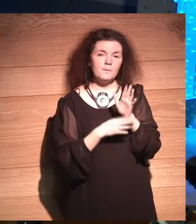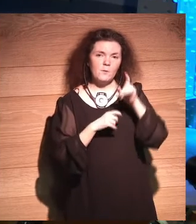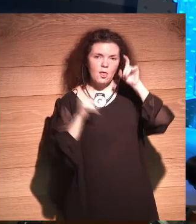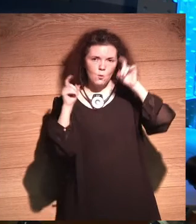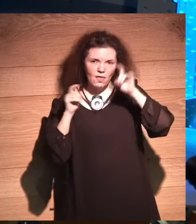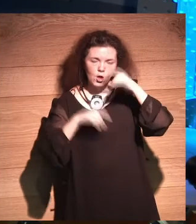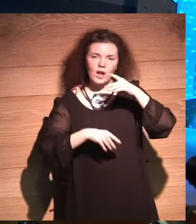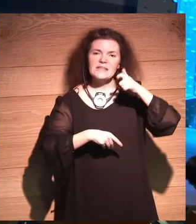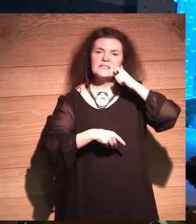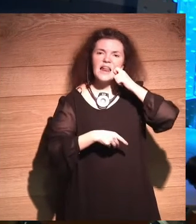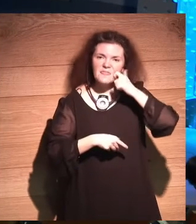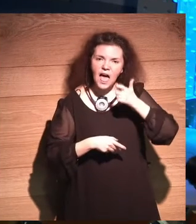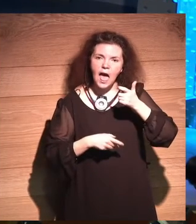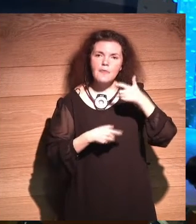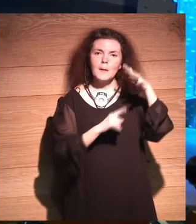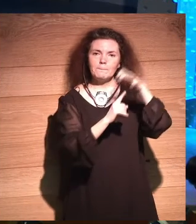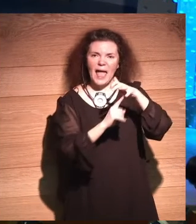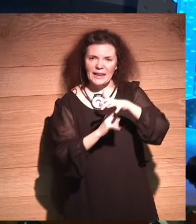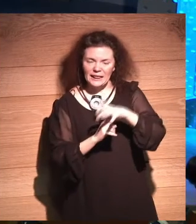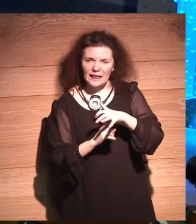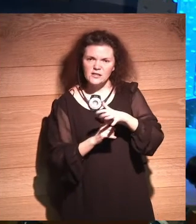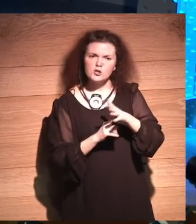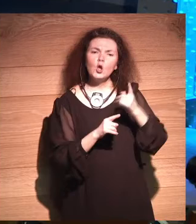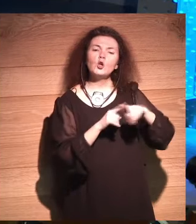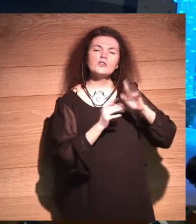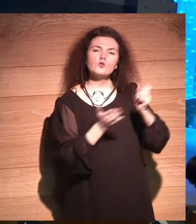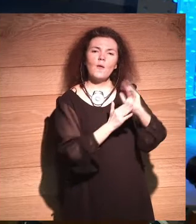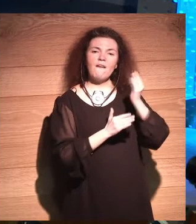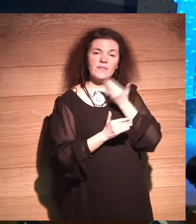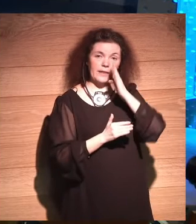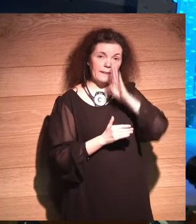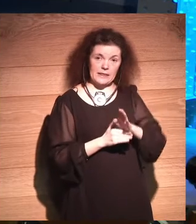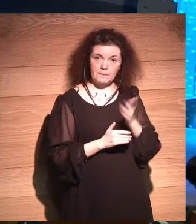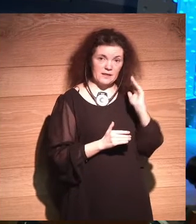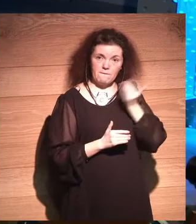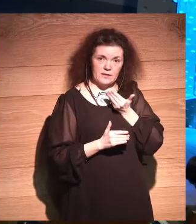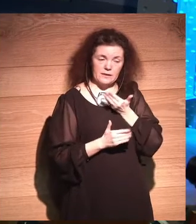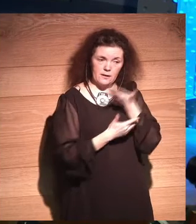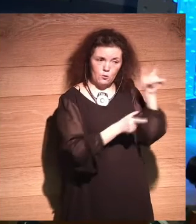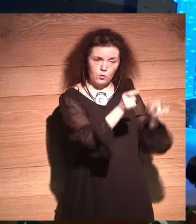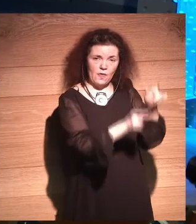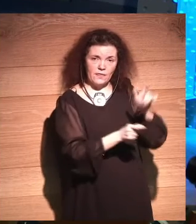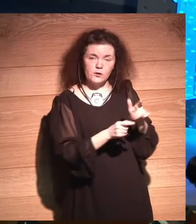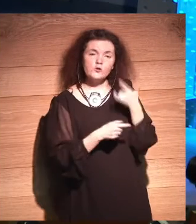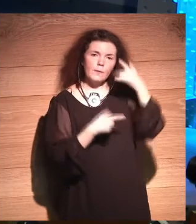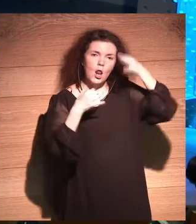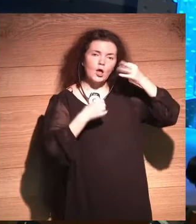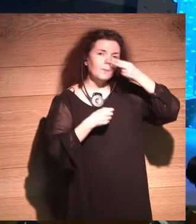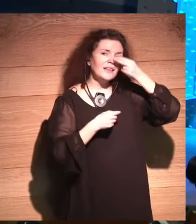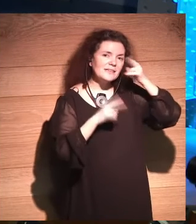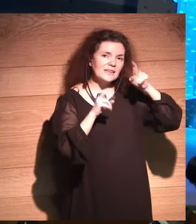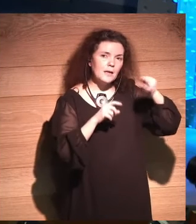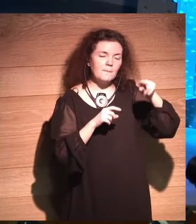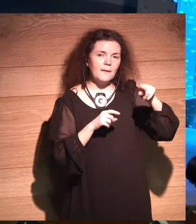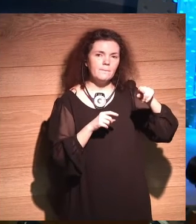with you when you speak about participation. Look at the examples that you're setting, like education, health, climate change,